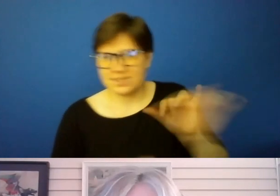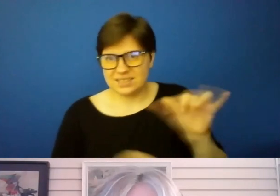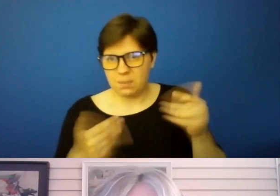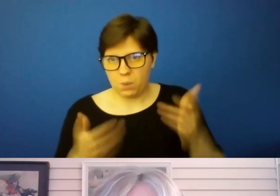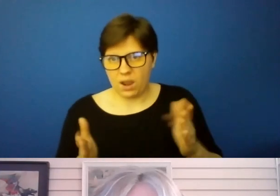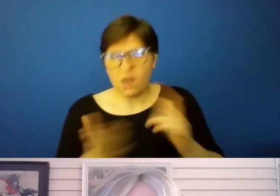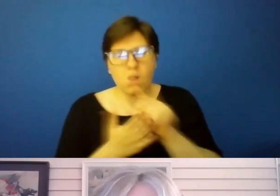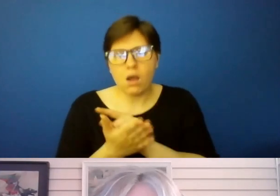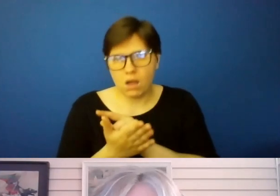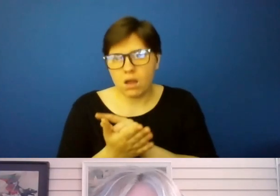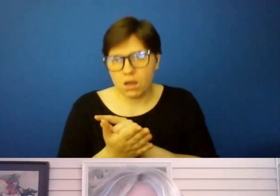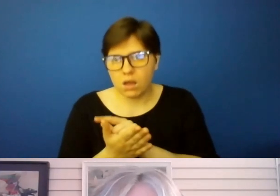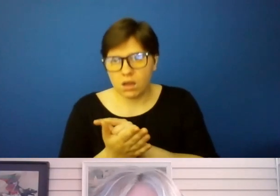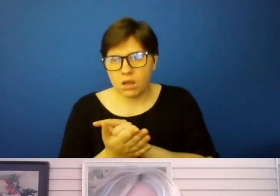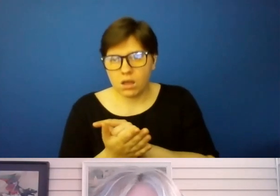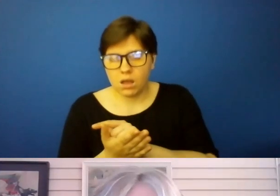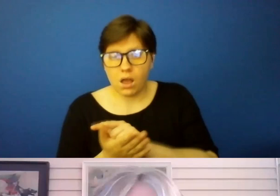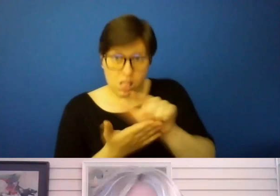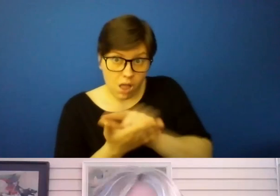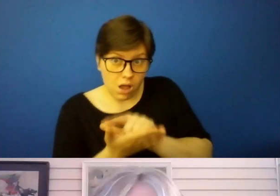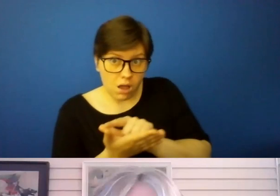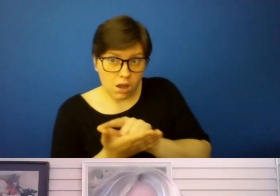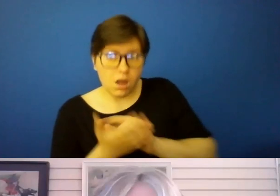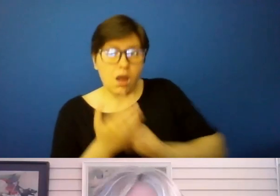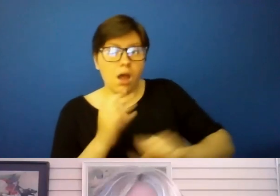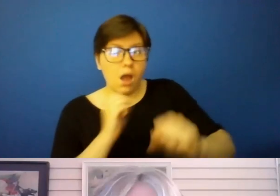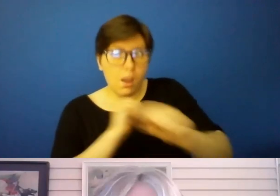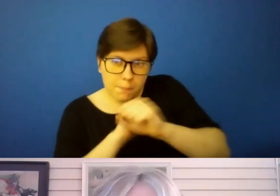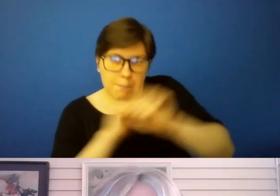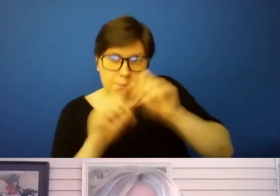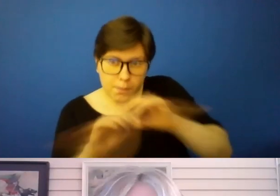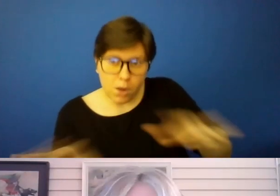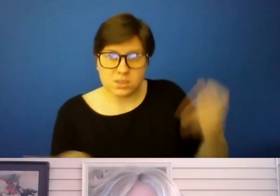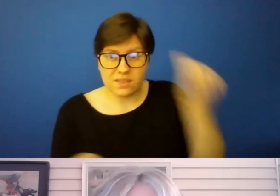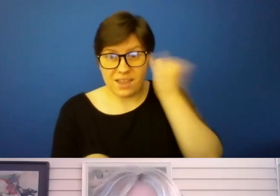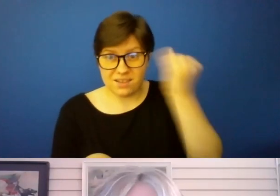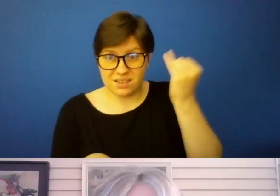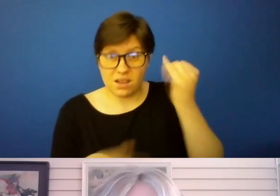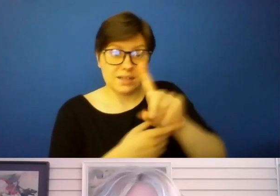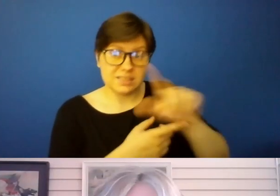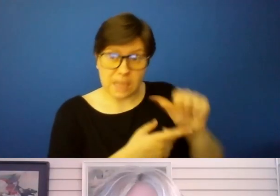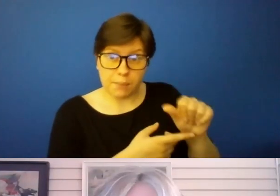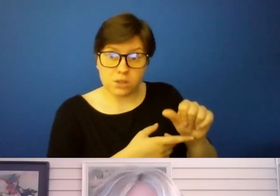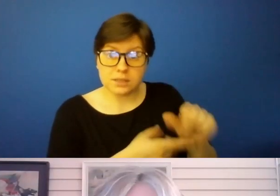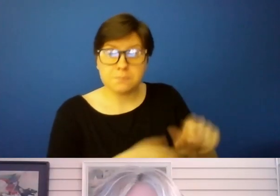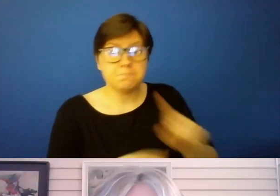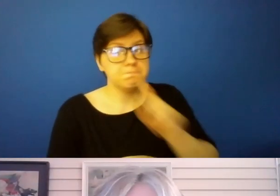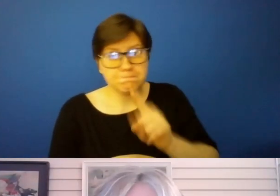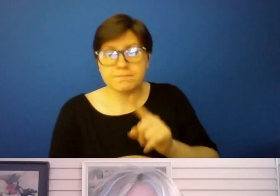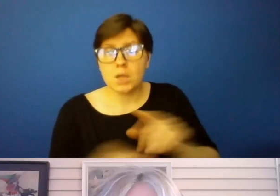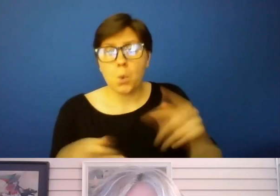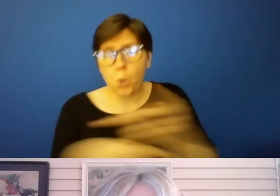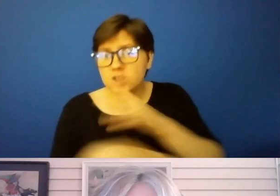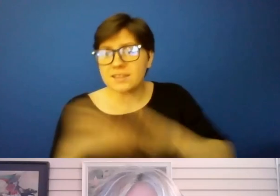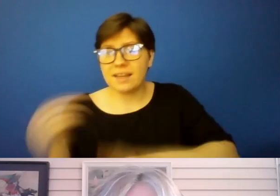law does, which promotes the idea that being disabled is a fate worse than death,